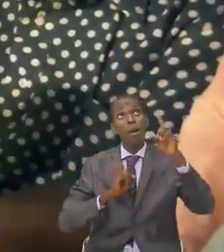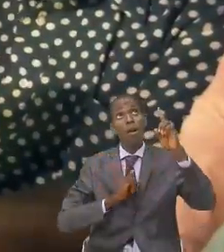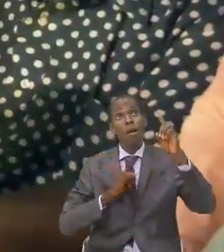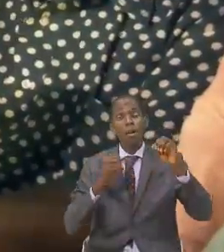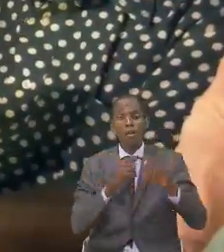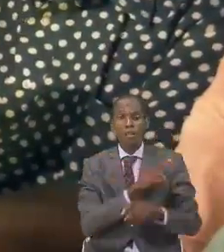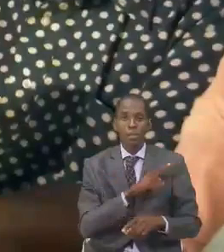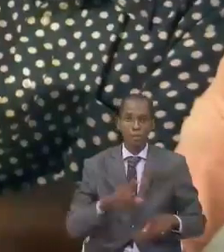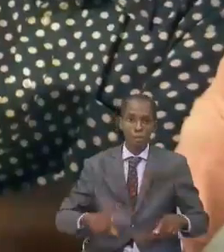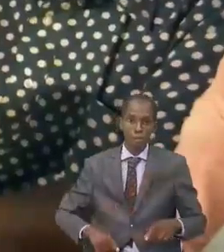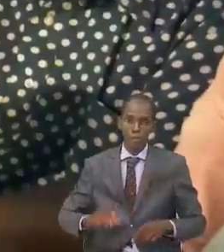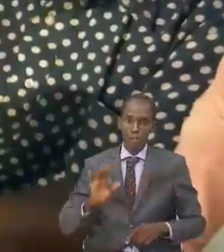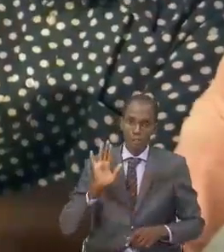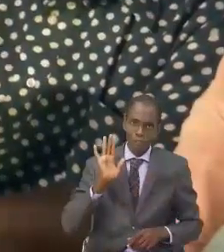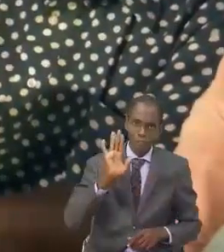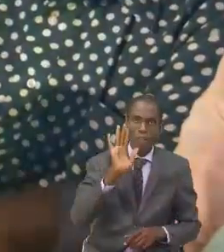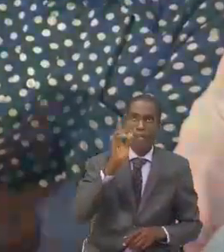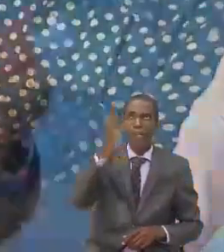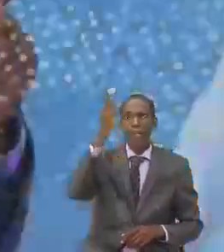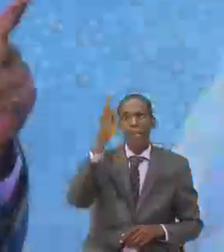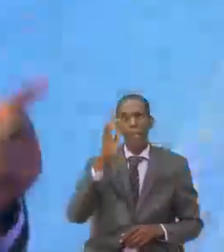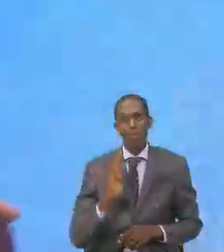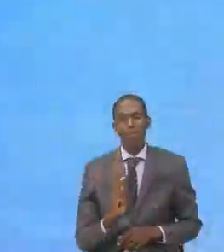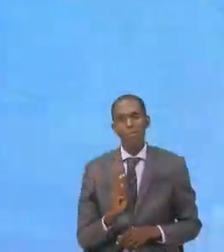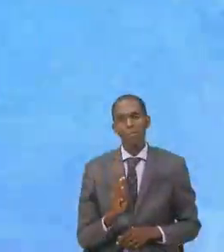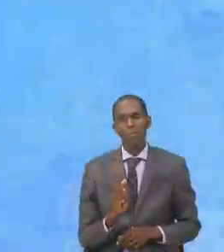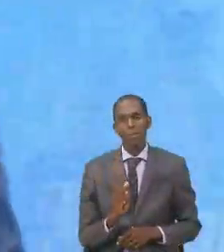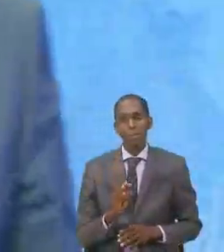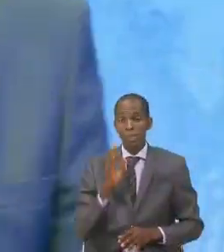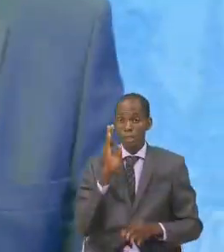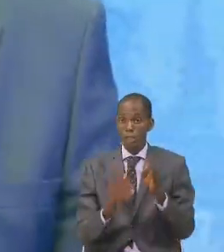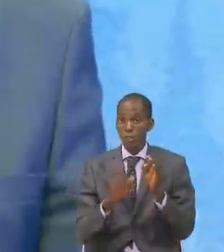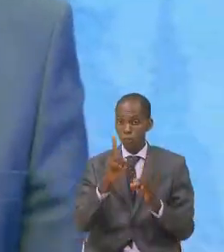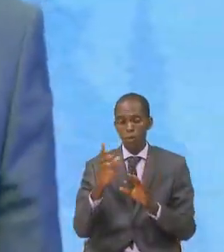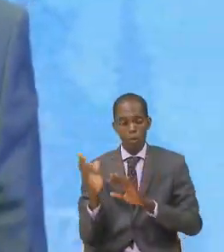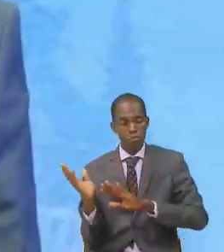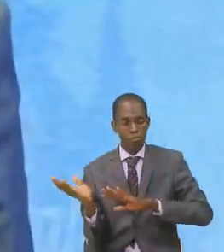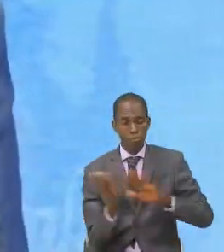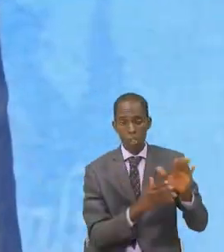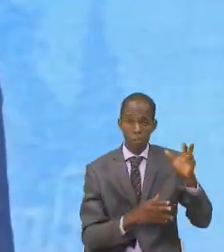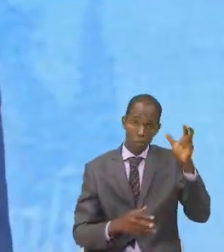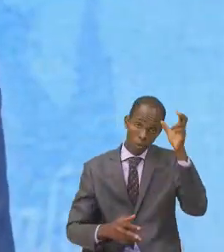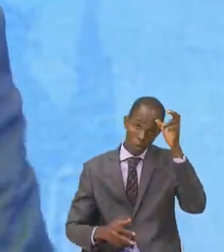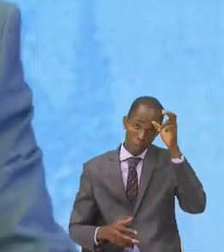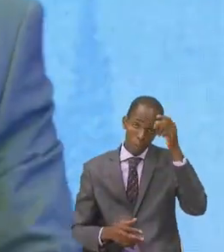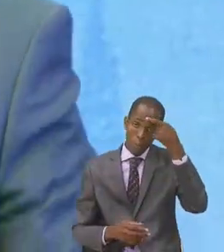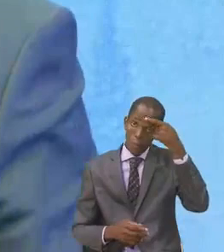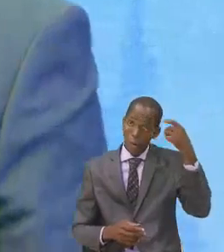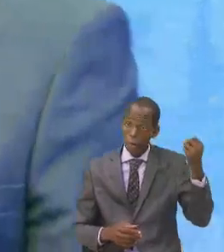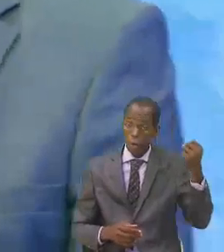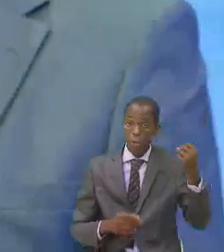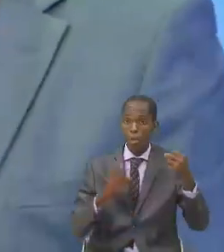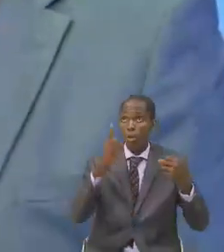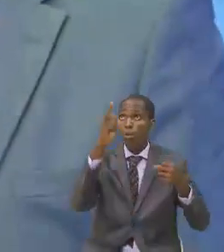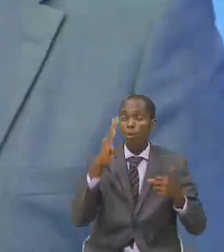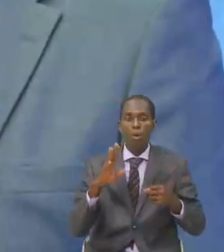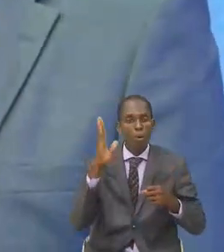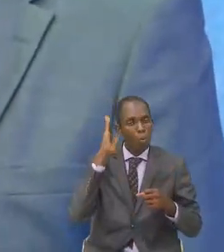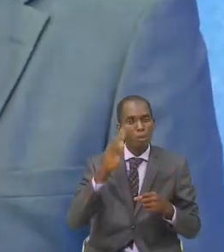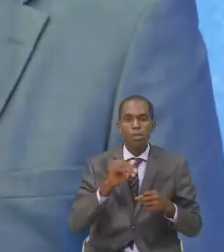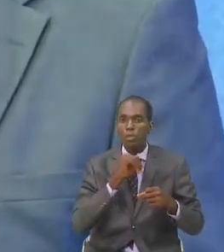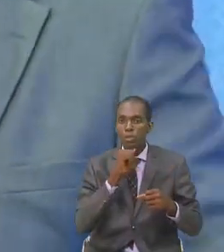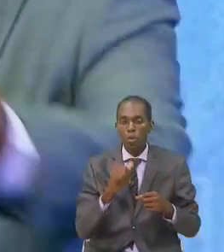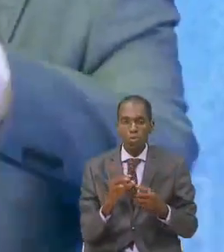Look at verse 13. In verse 13, for I, the Lord, thy God. If you abandon